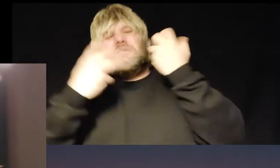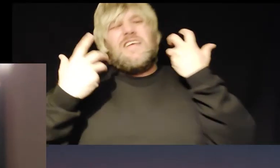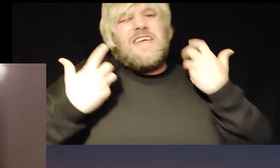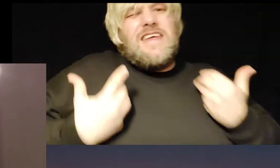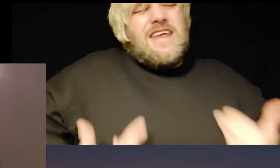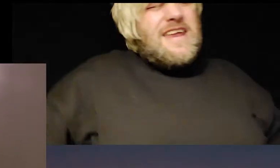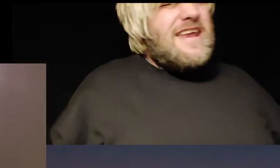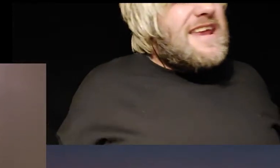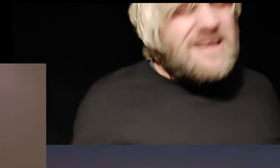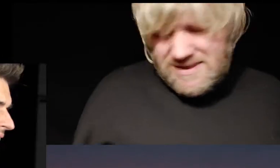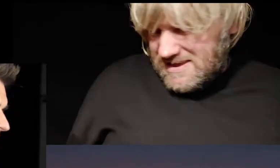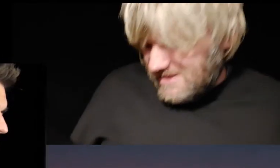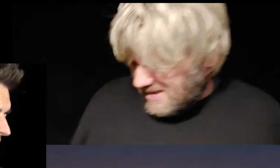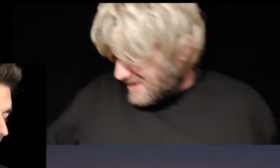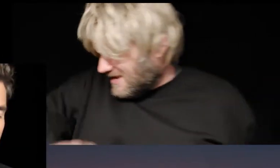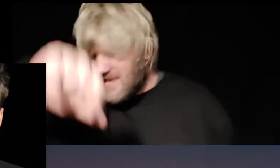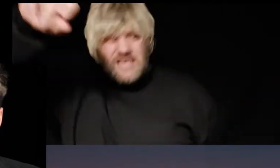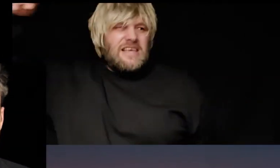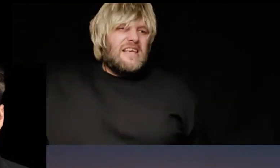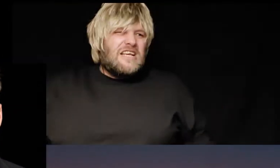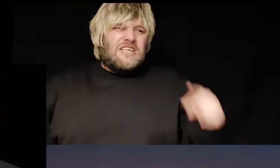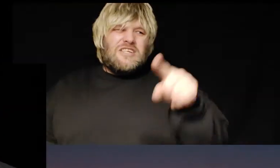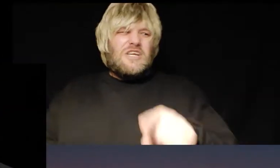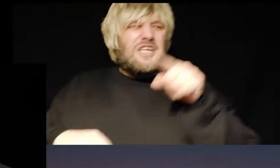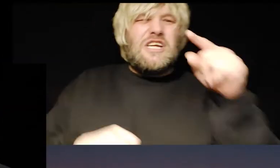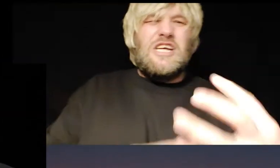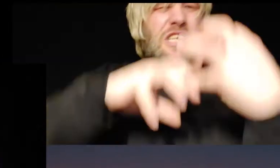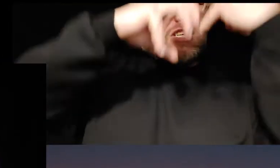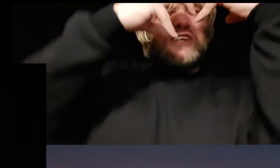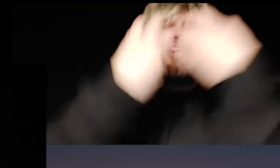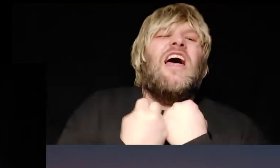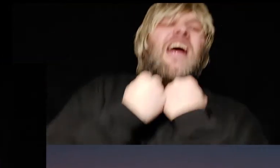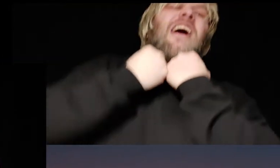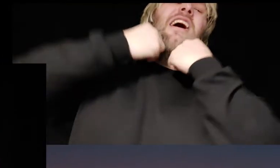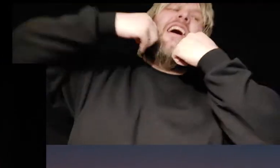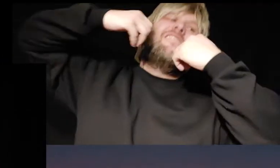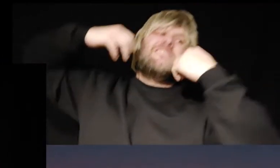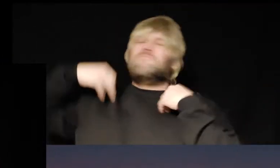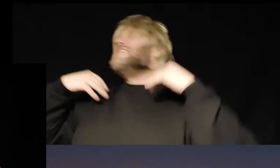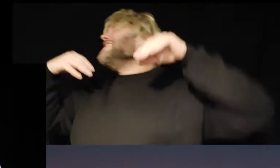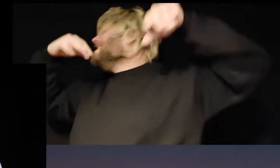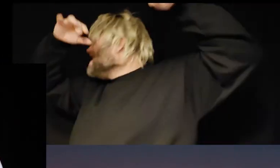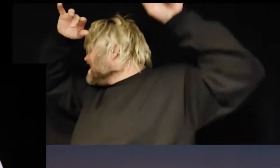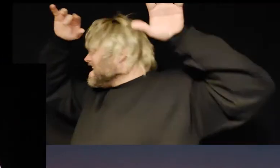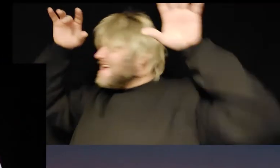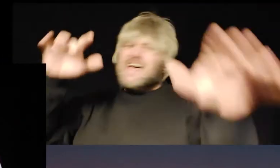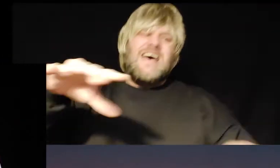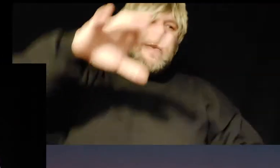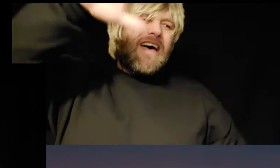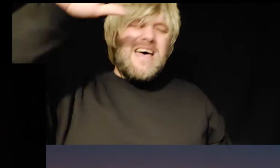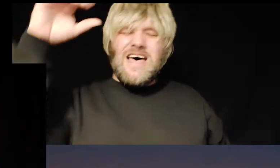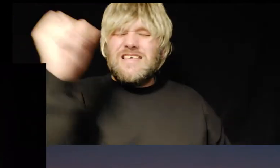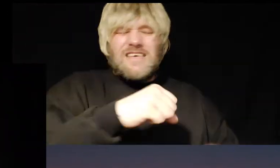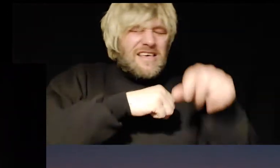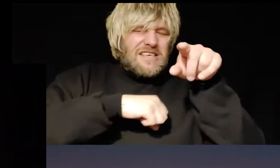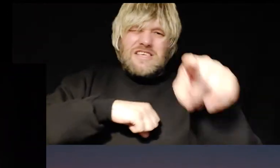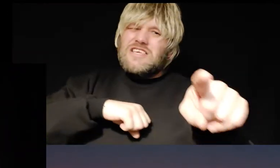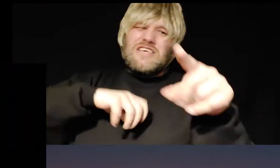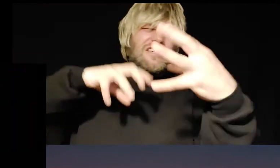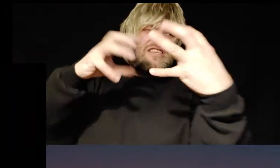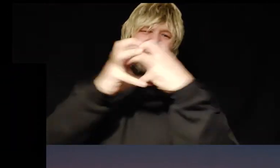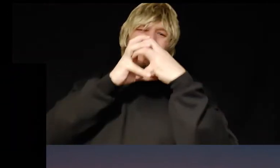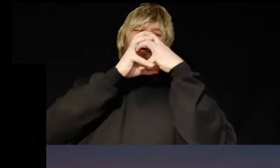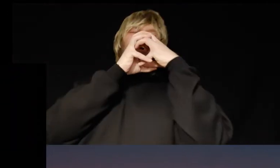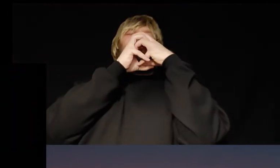wreck me Yeah, you wrecked me Yeah, you,